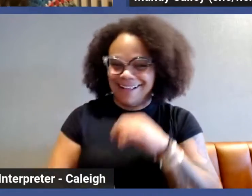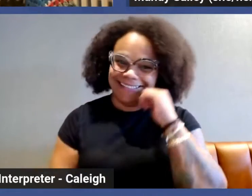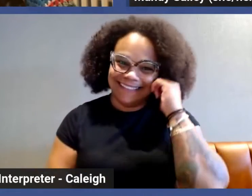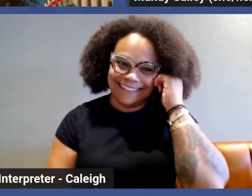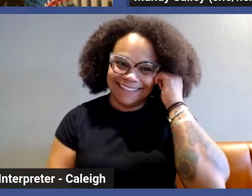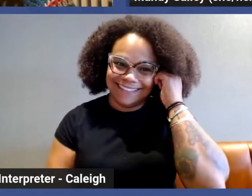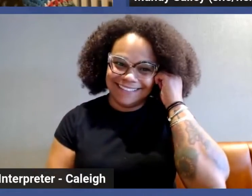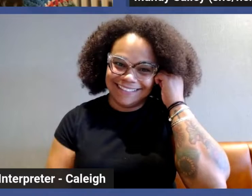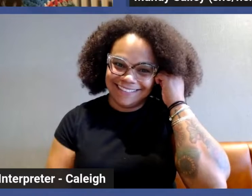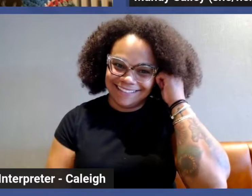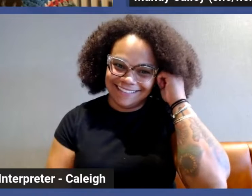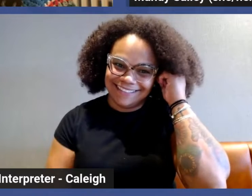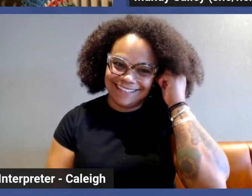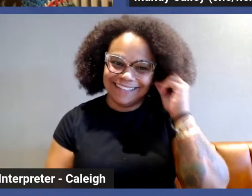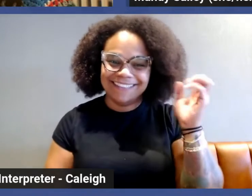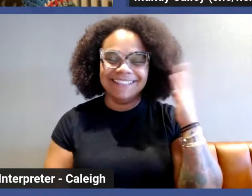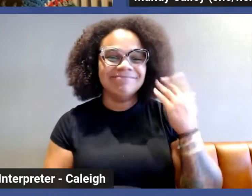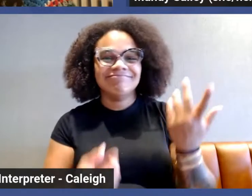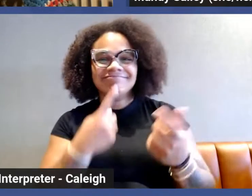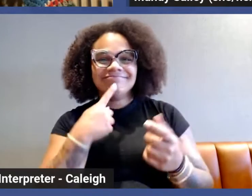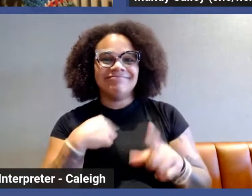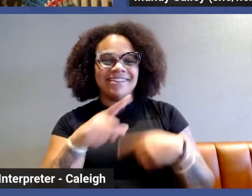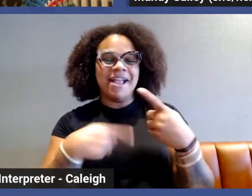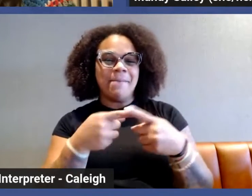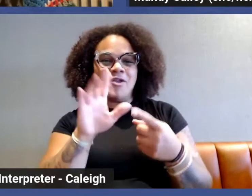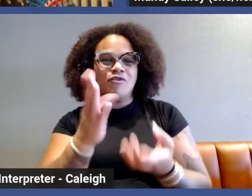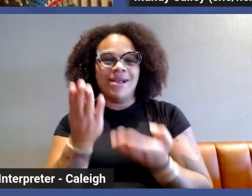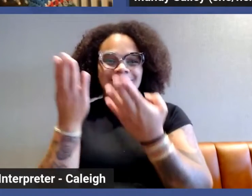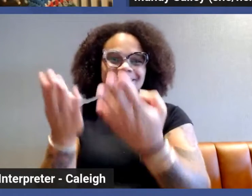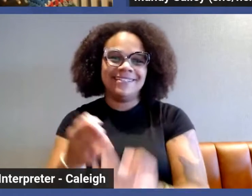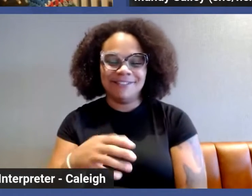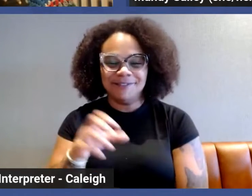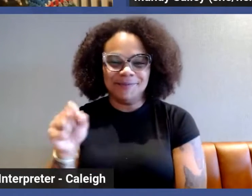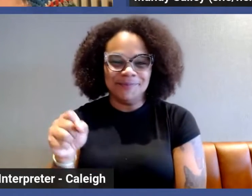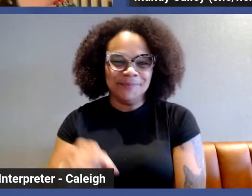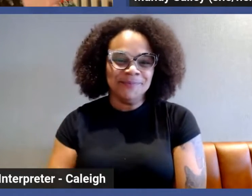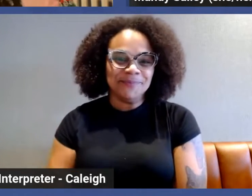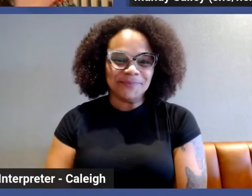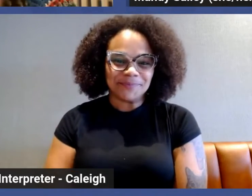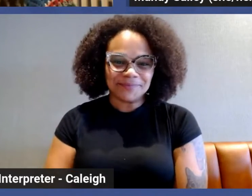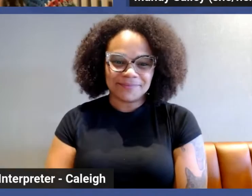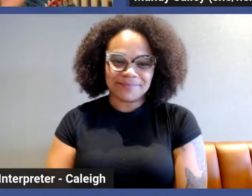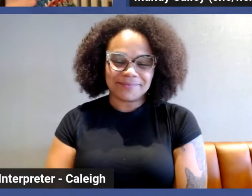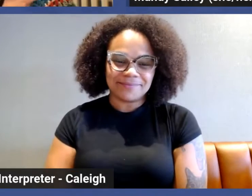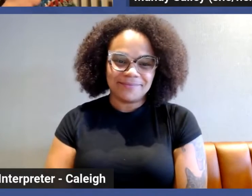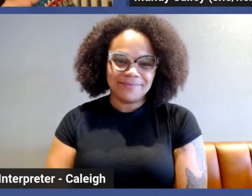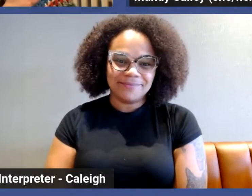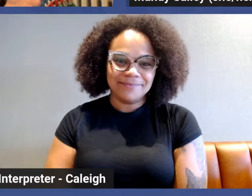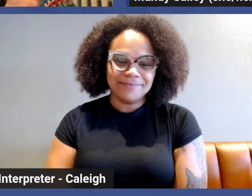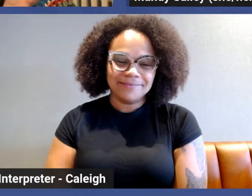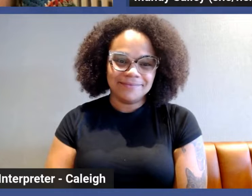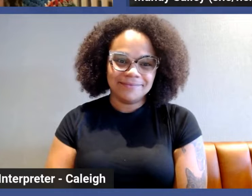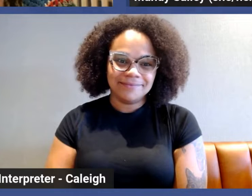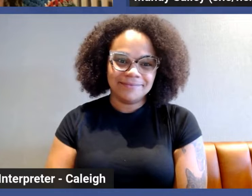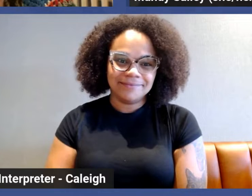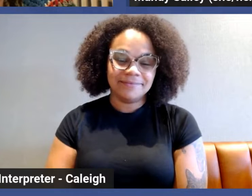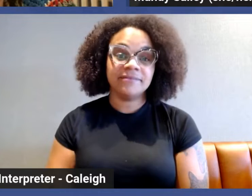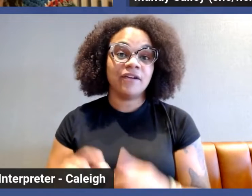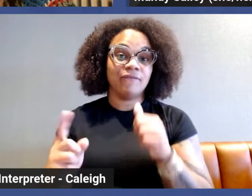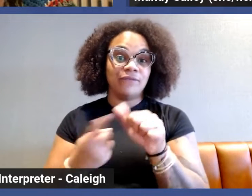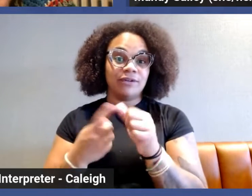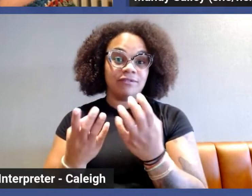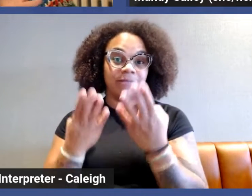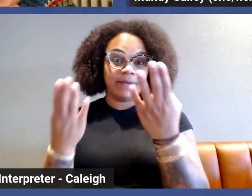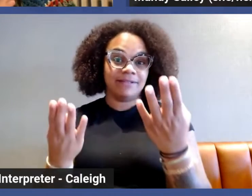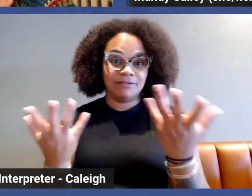Tell us a little bit about what some of those recommendations are. Yeah, so the first one, basically